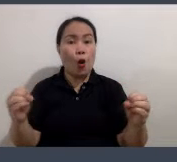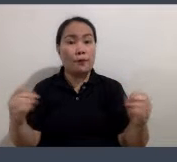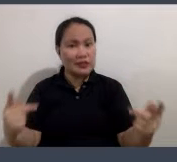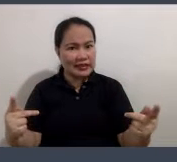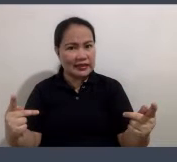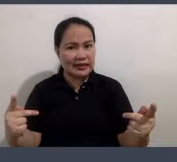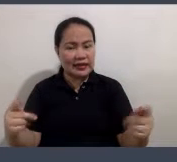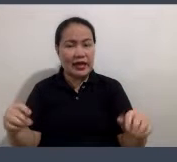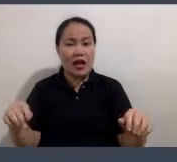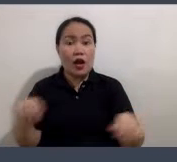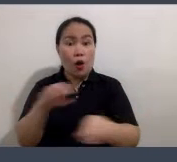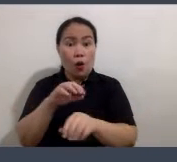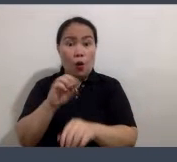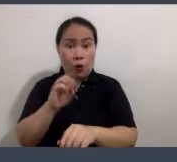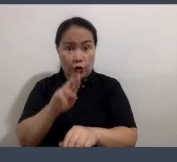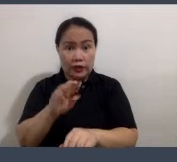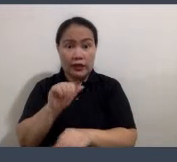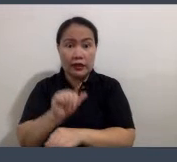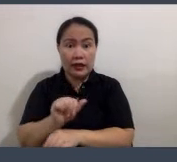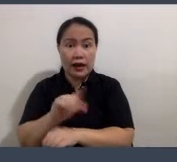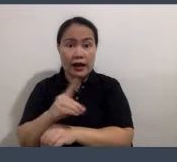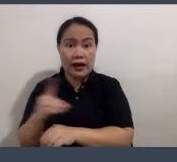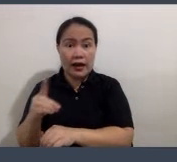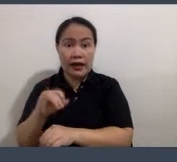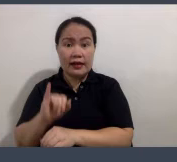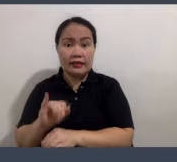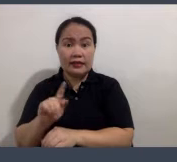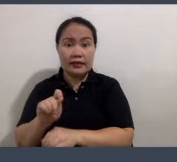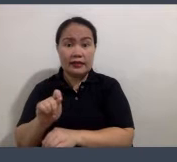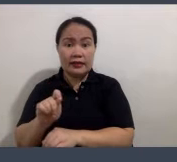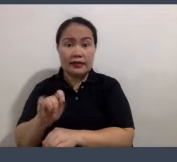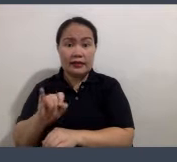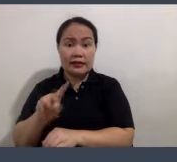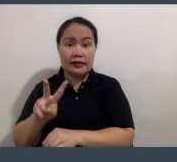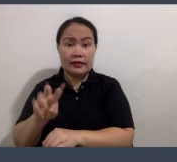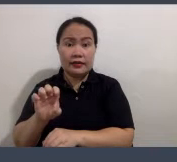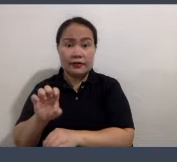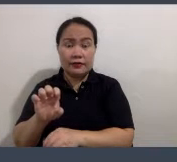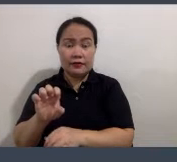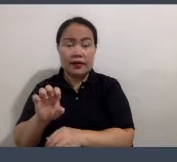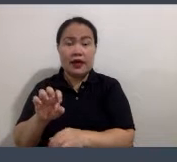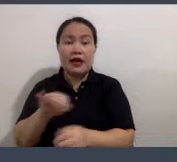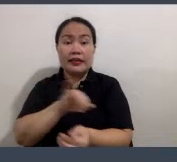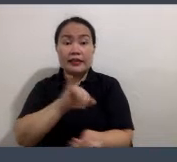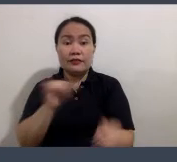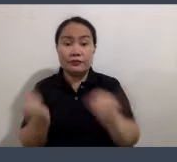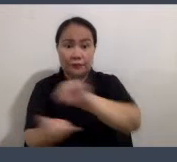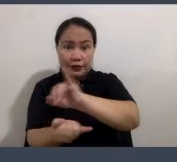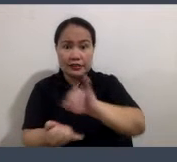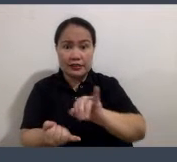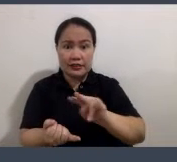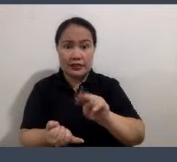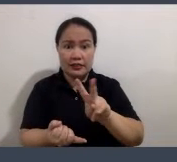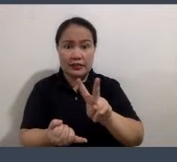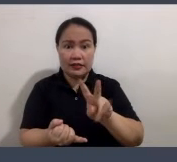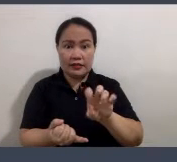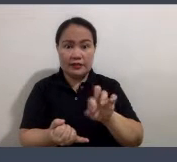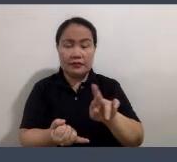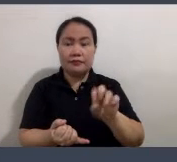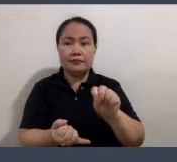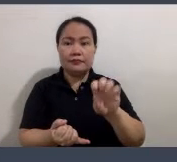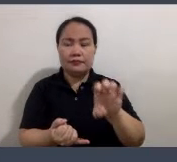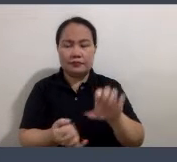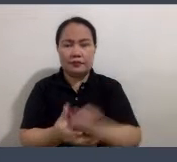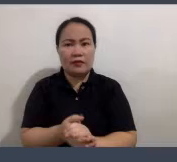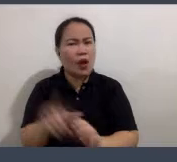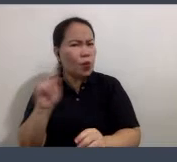Or additive inverse. Alright, next. So absolute value. What is an absolute value? The absolute